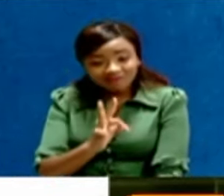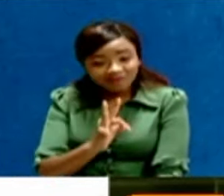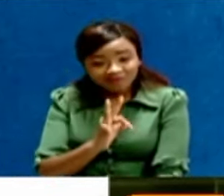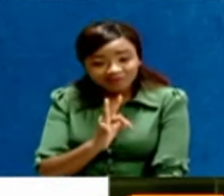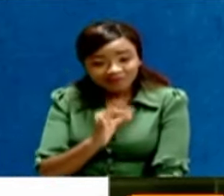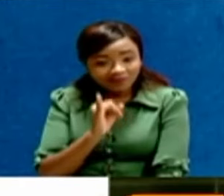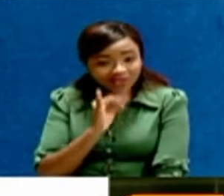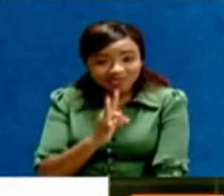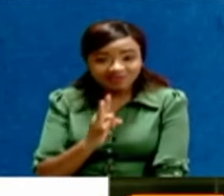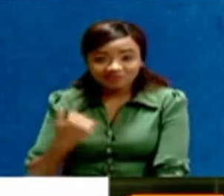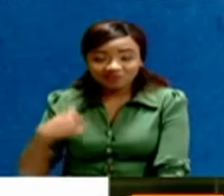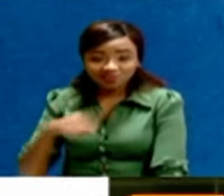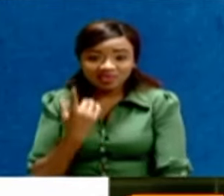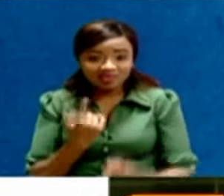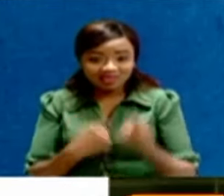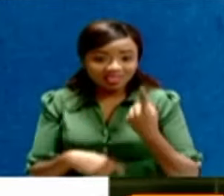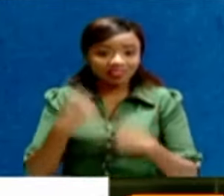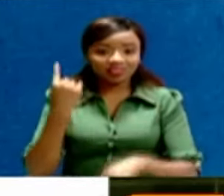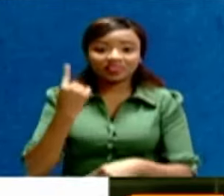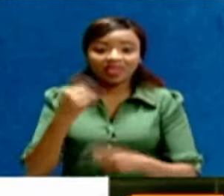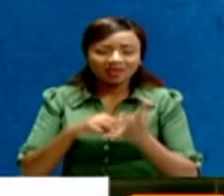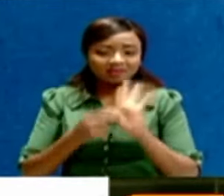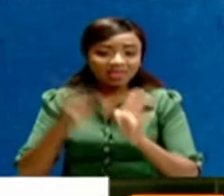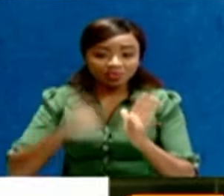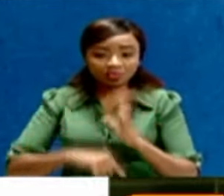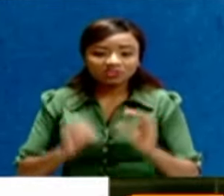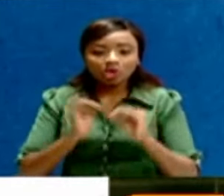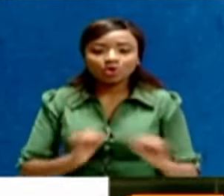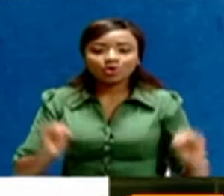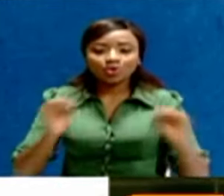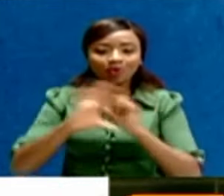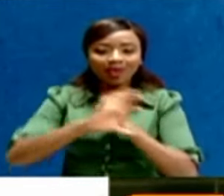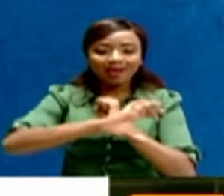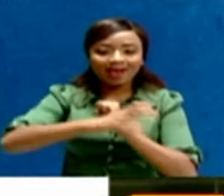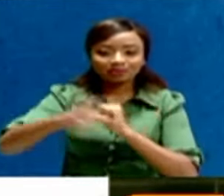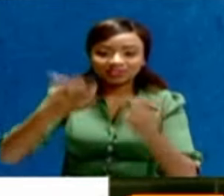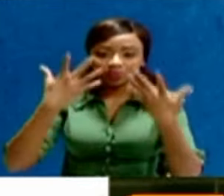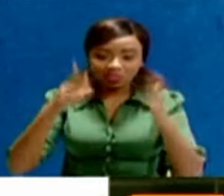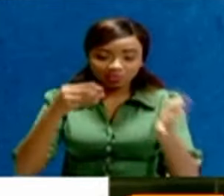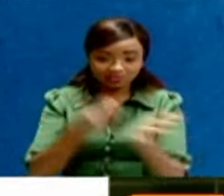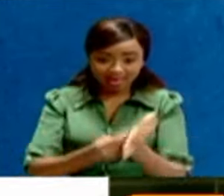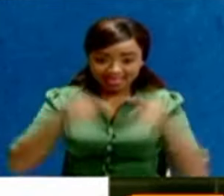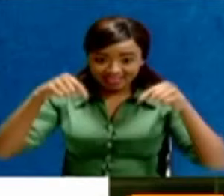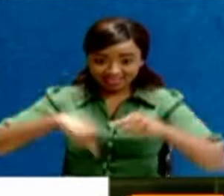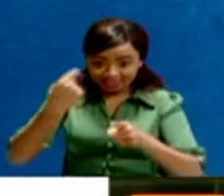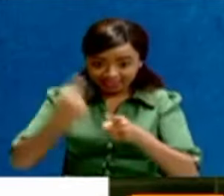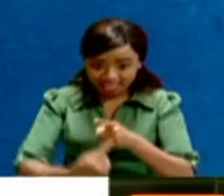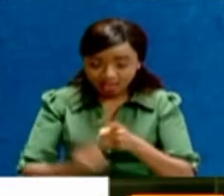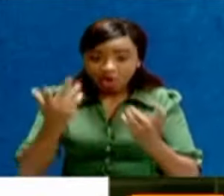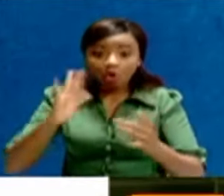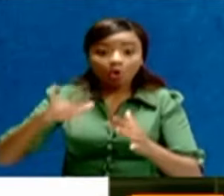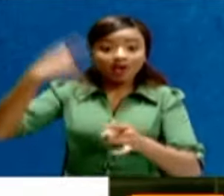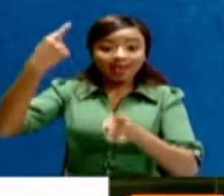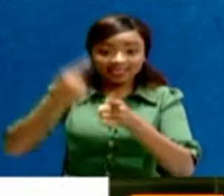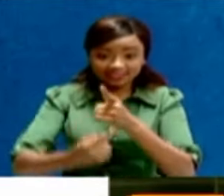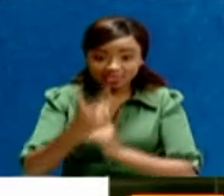we carried the day, it meant no county would have lost money this year or next